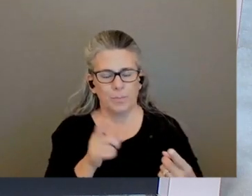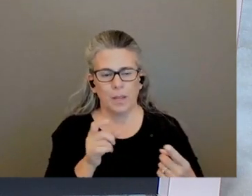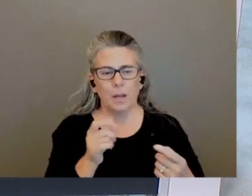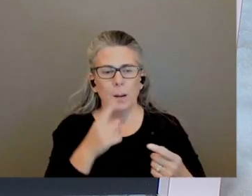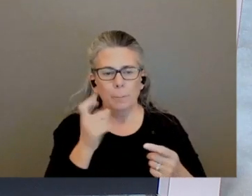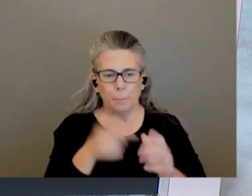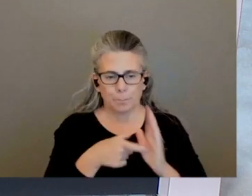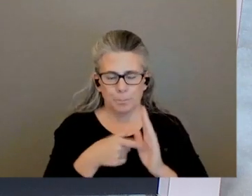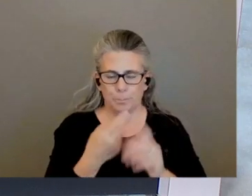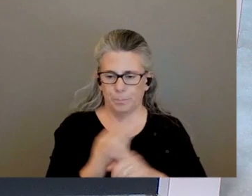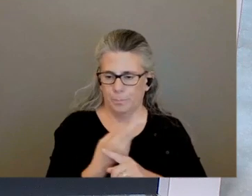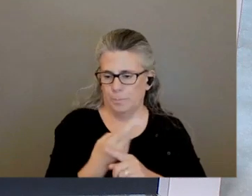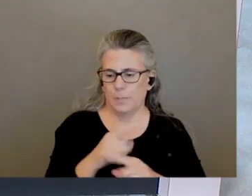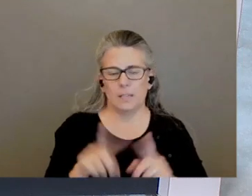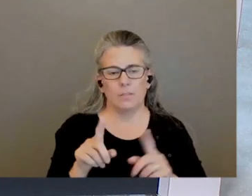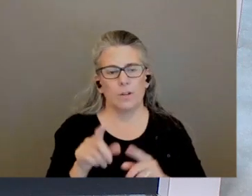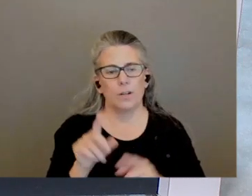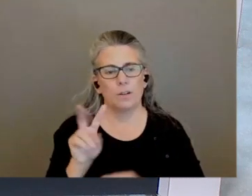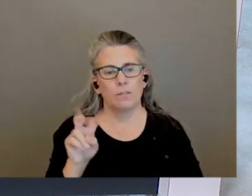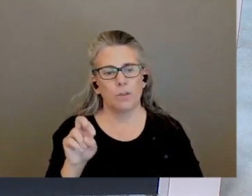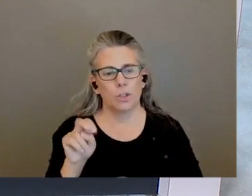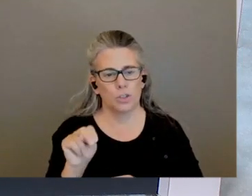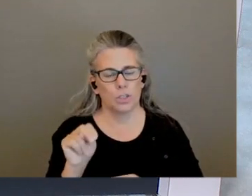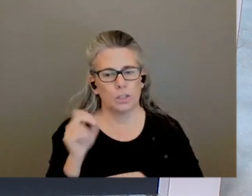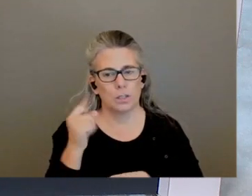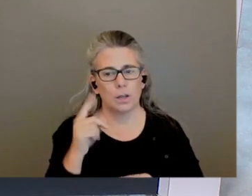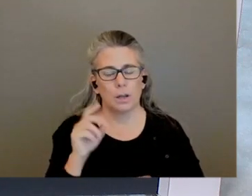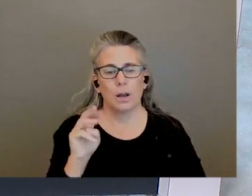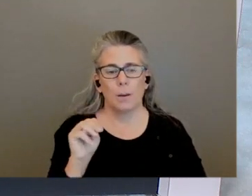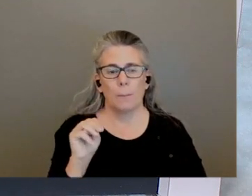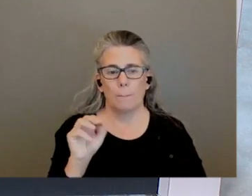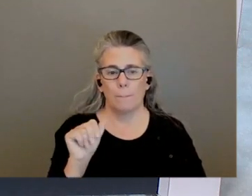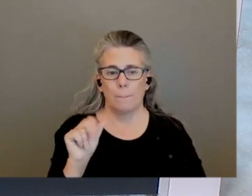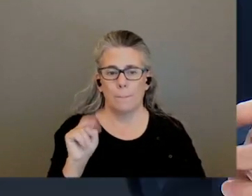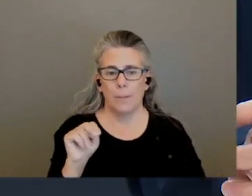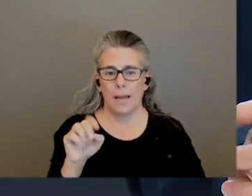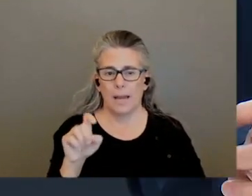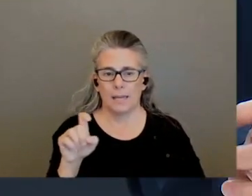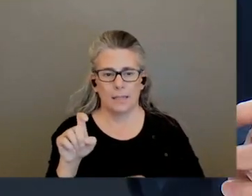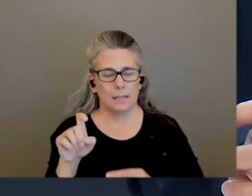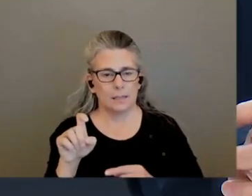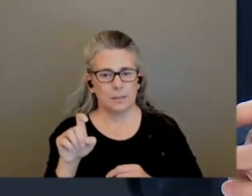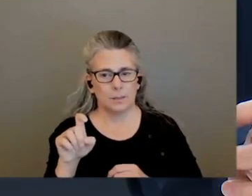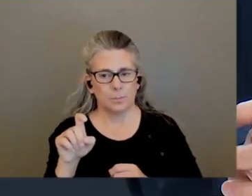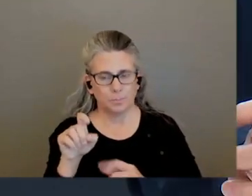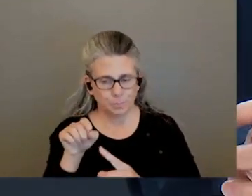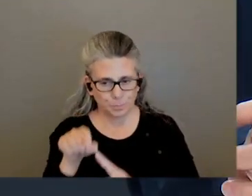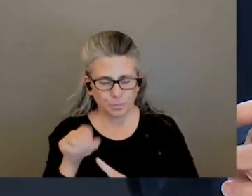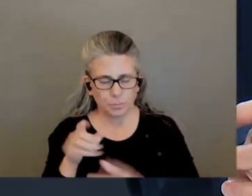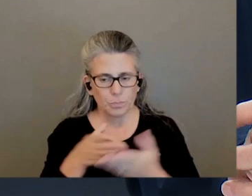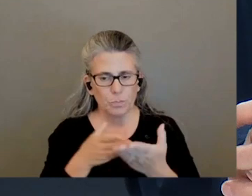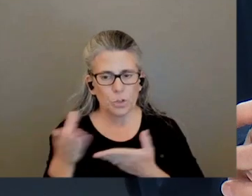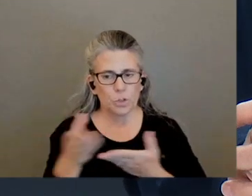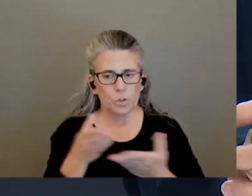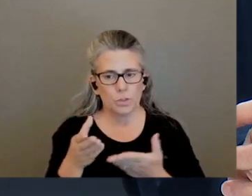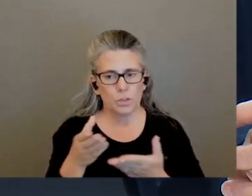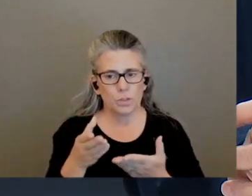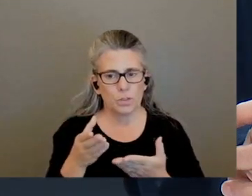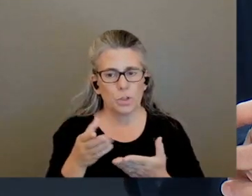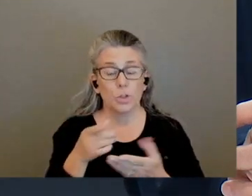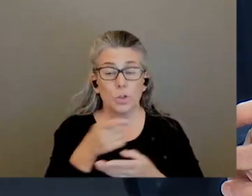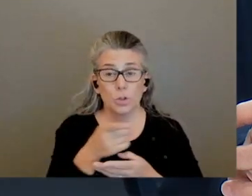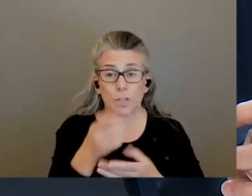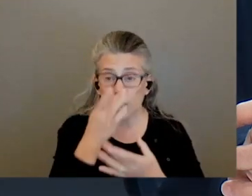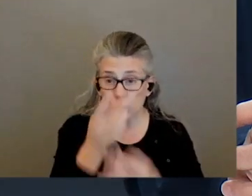system. Managed services, on the contrary, the really cool thing about them is that you're using an